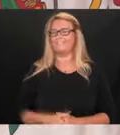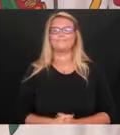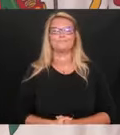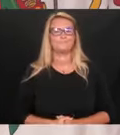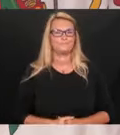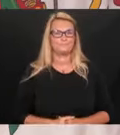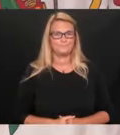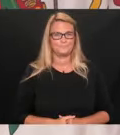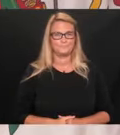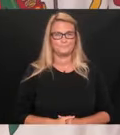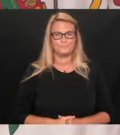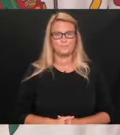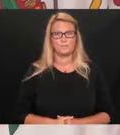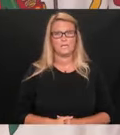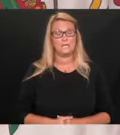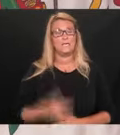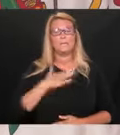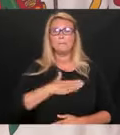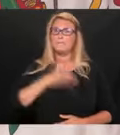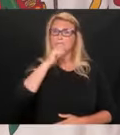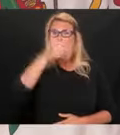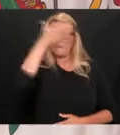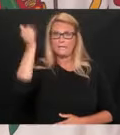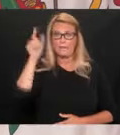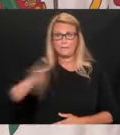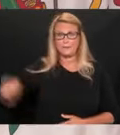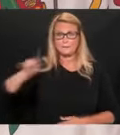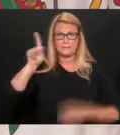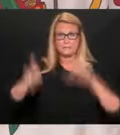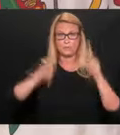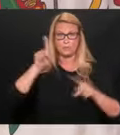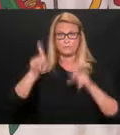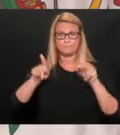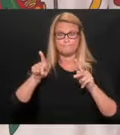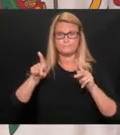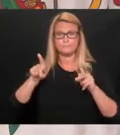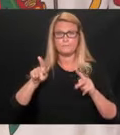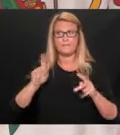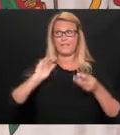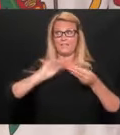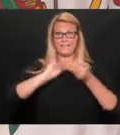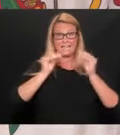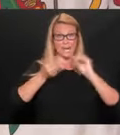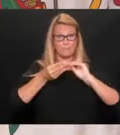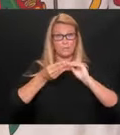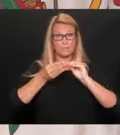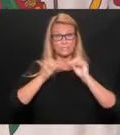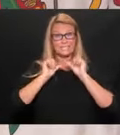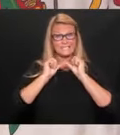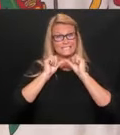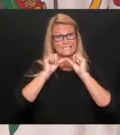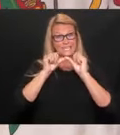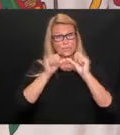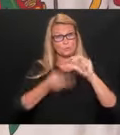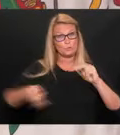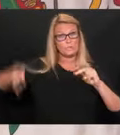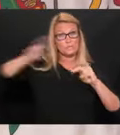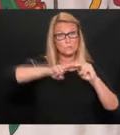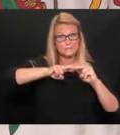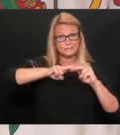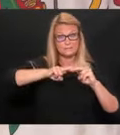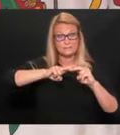Nevertheless, don't let them become a statistic, please. Our numbers continue to ramp up.